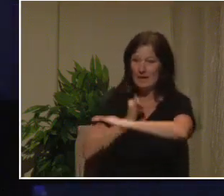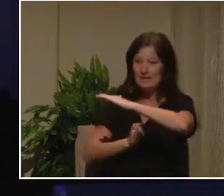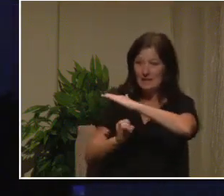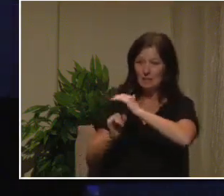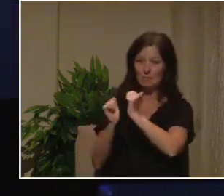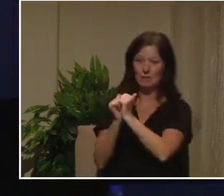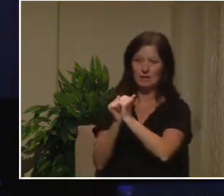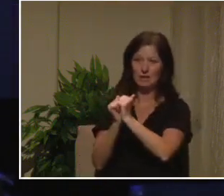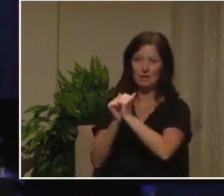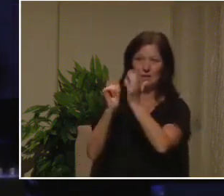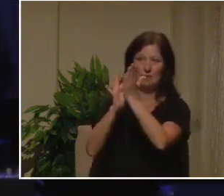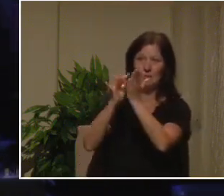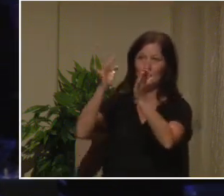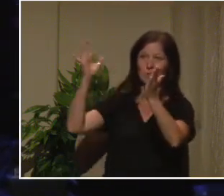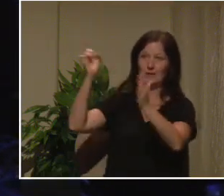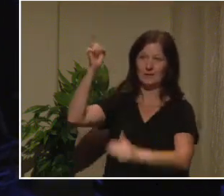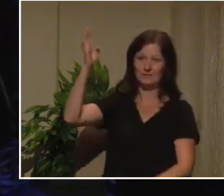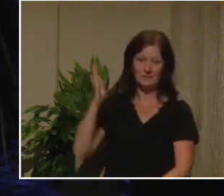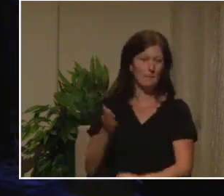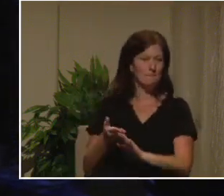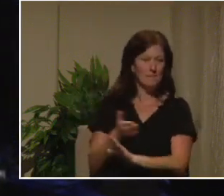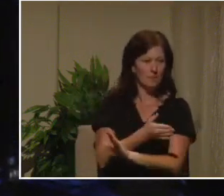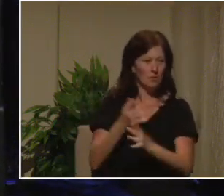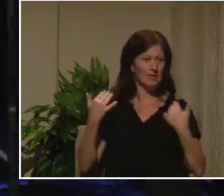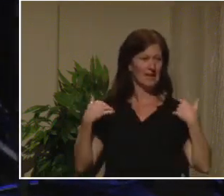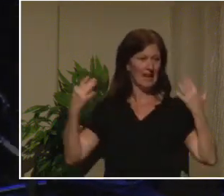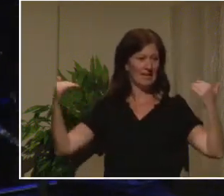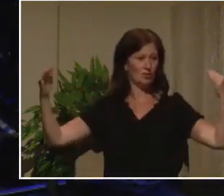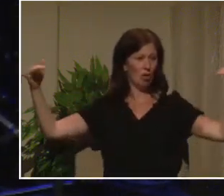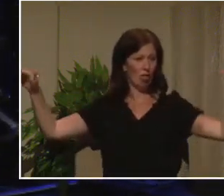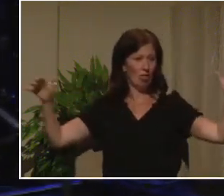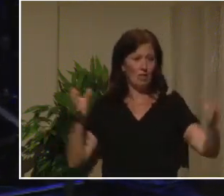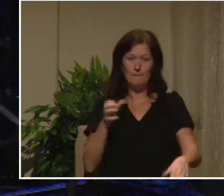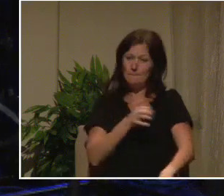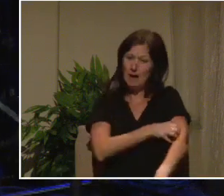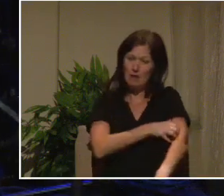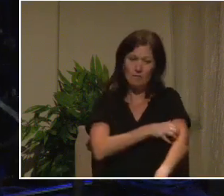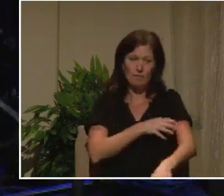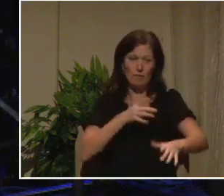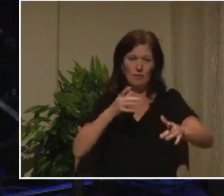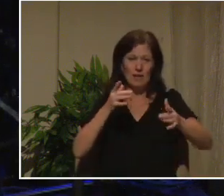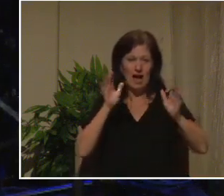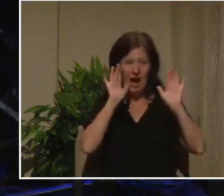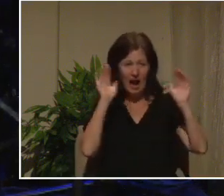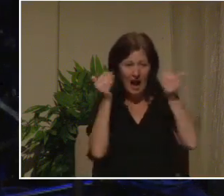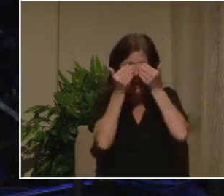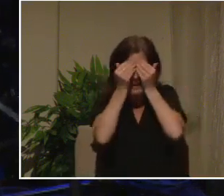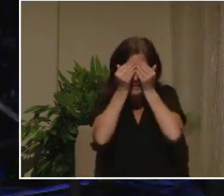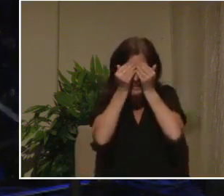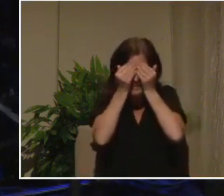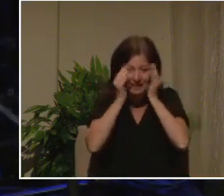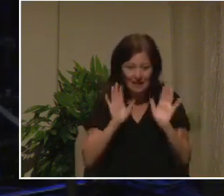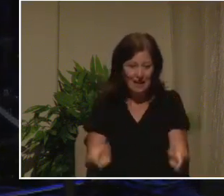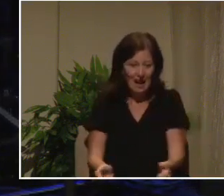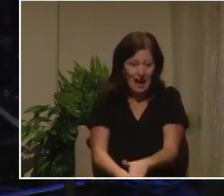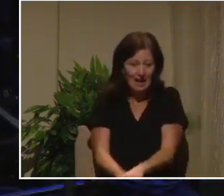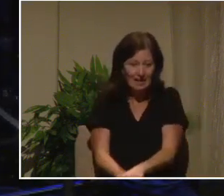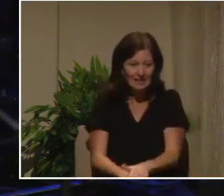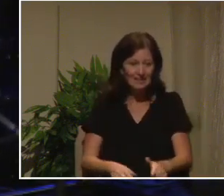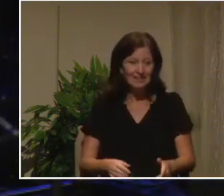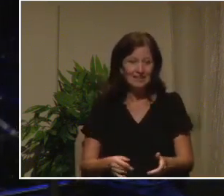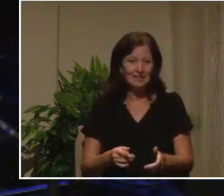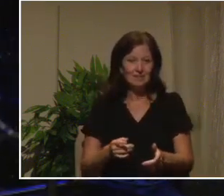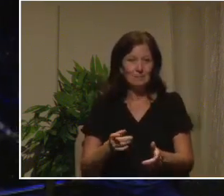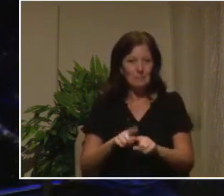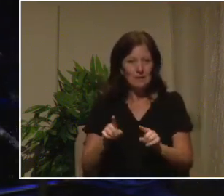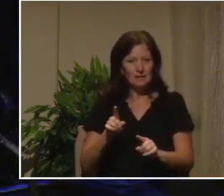God, before which the angels, these most powerful beings, have to hide their eyes. And he's saying, God,